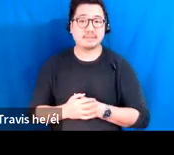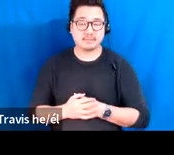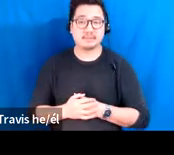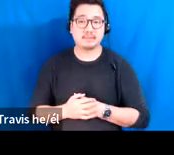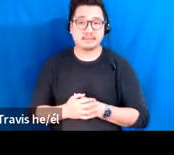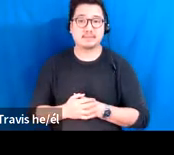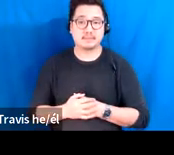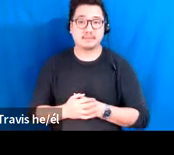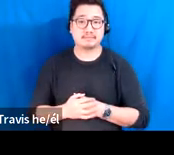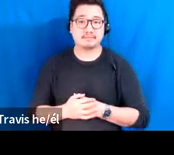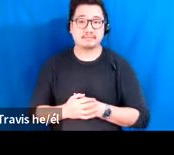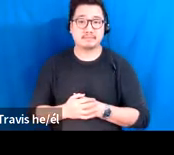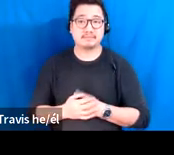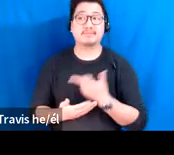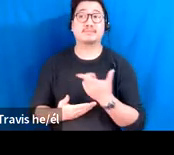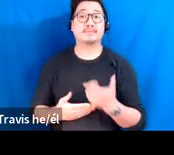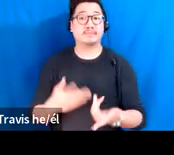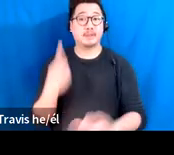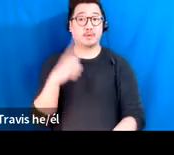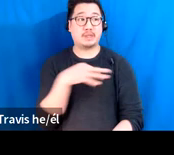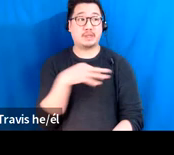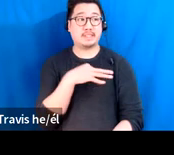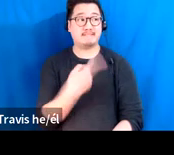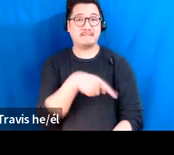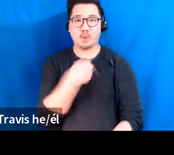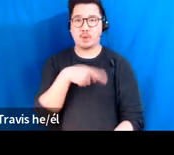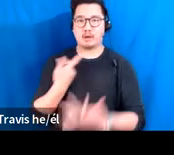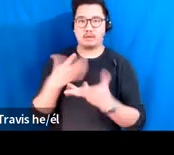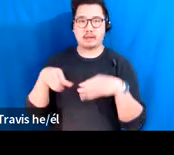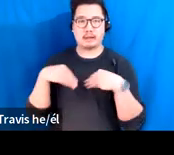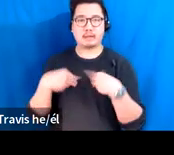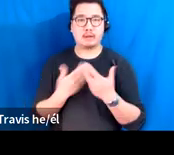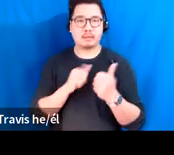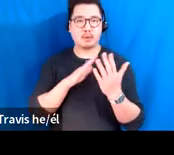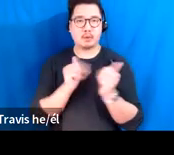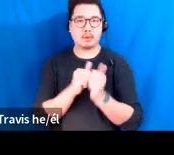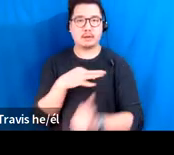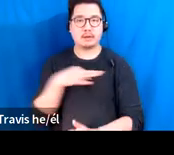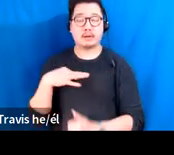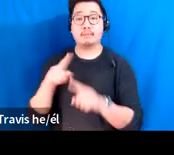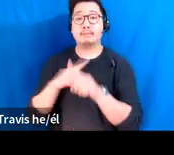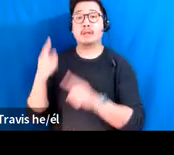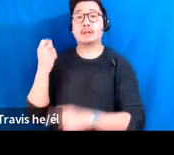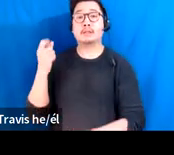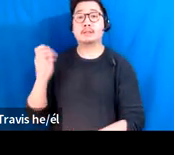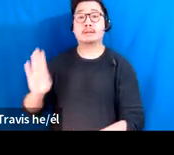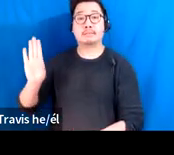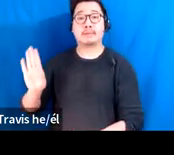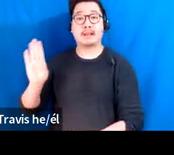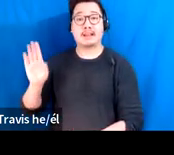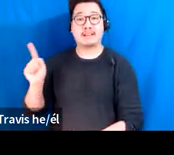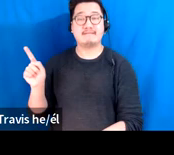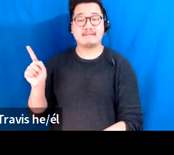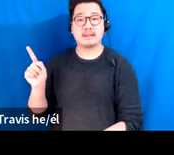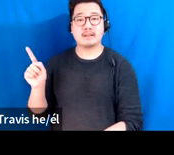have adopted this approach with staff but bphc boston health commission added in the requirement to